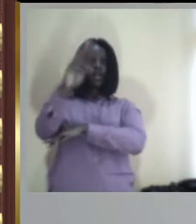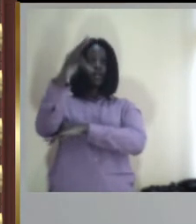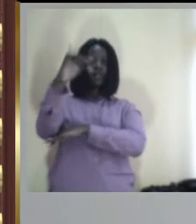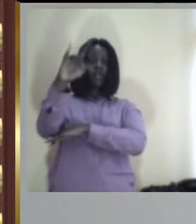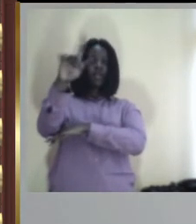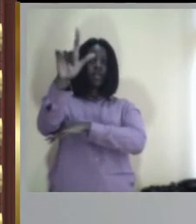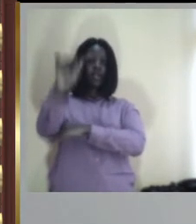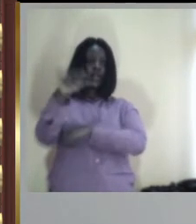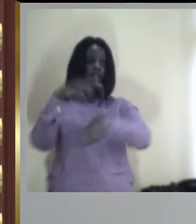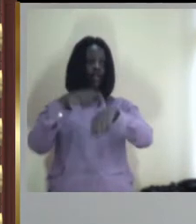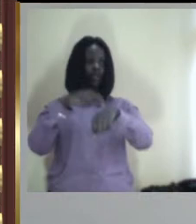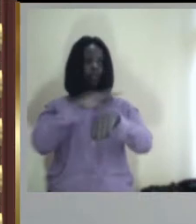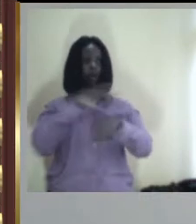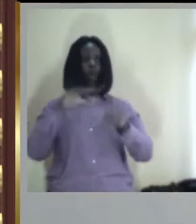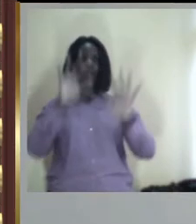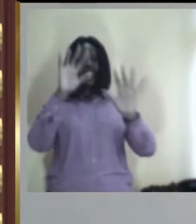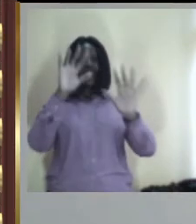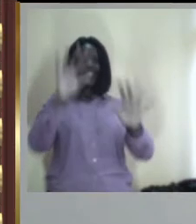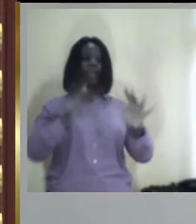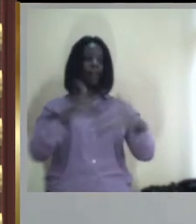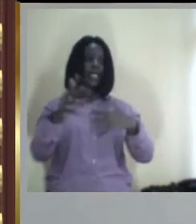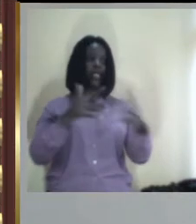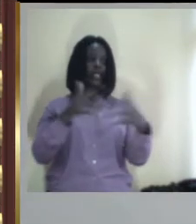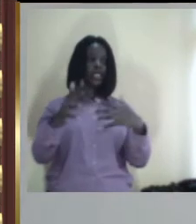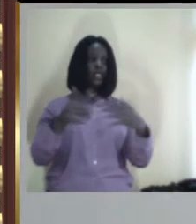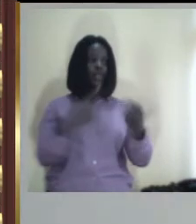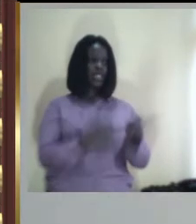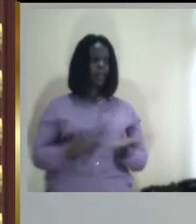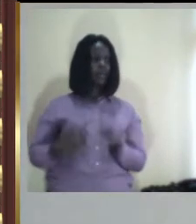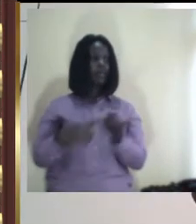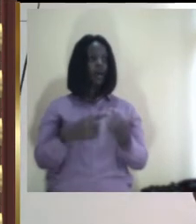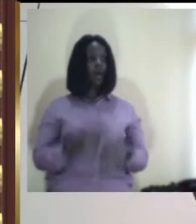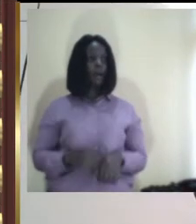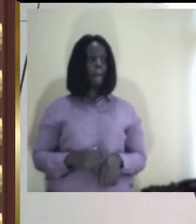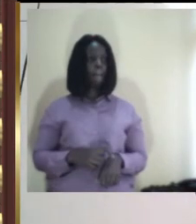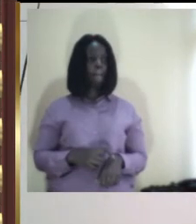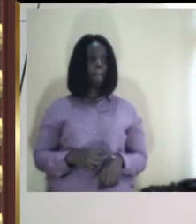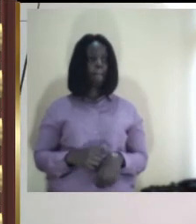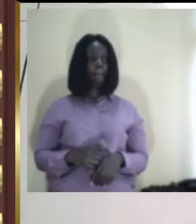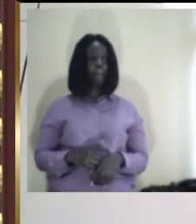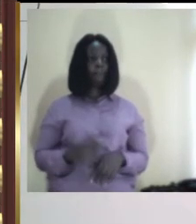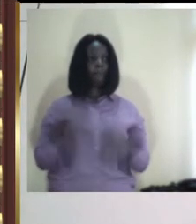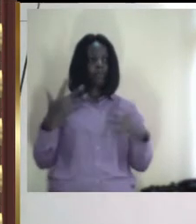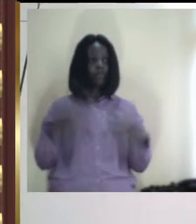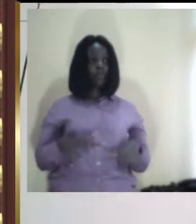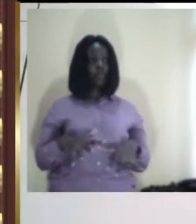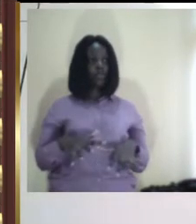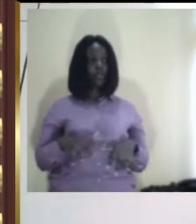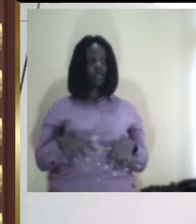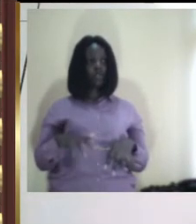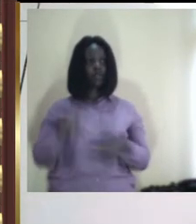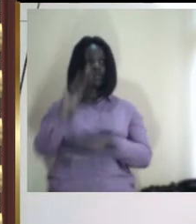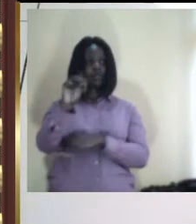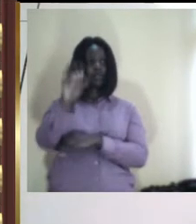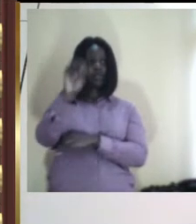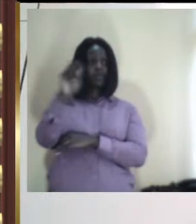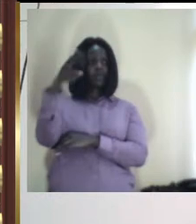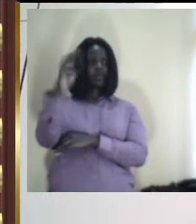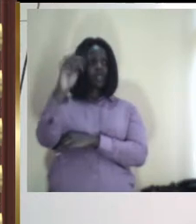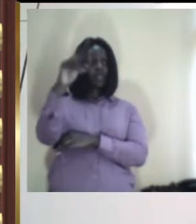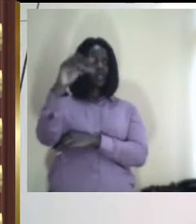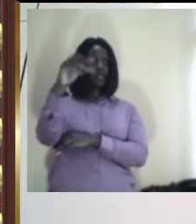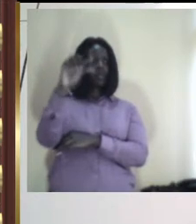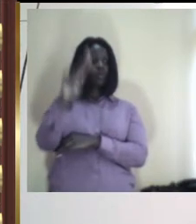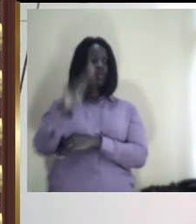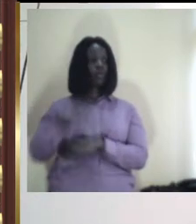who's allocated 10 minutes to debate. After her, it will be S.W. Msheng